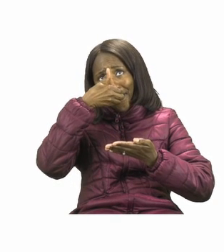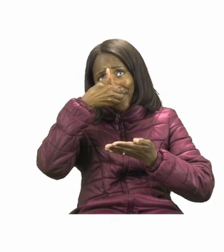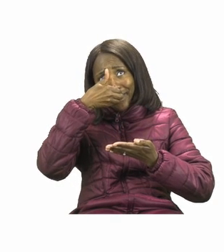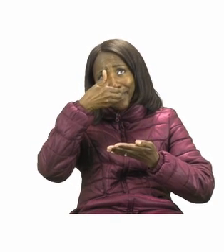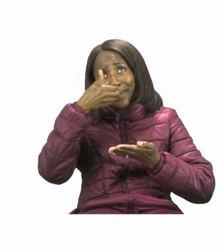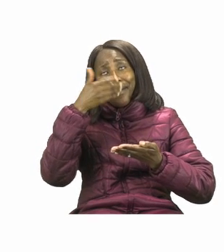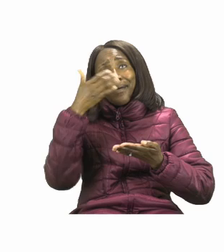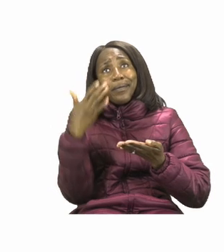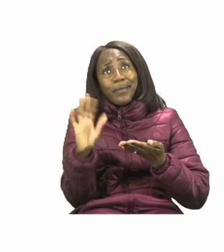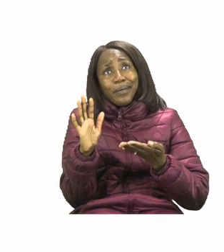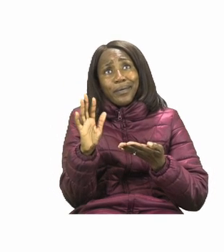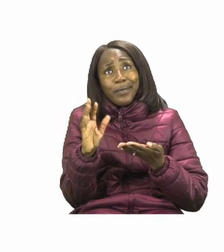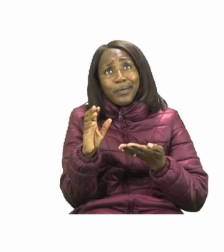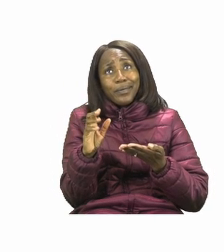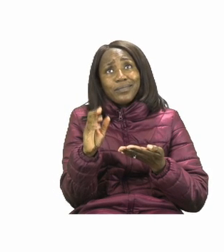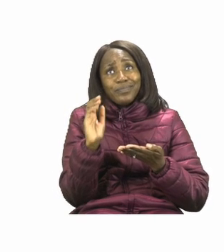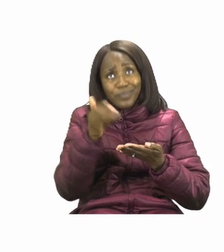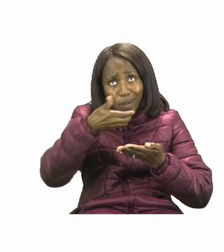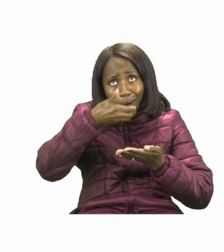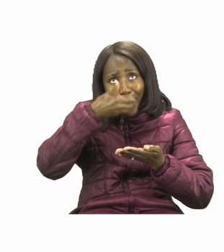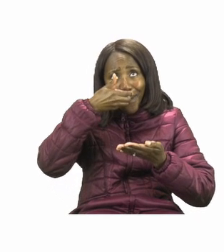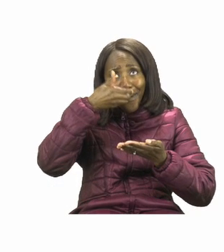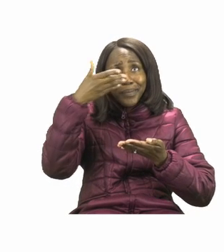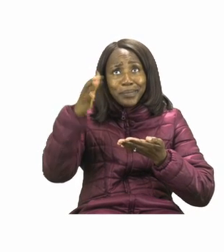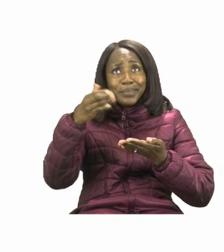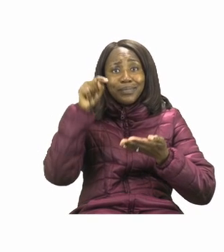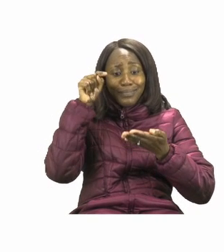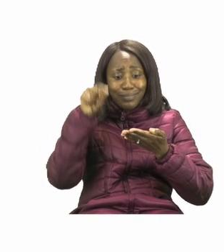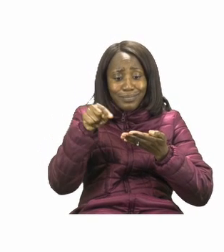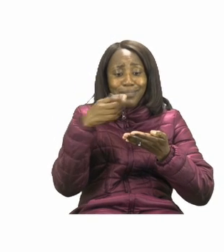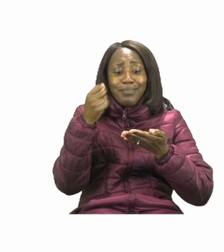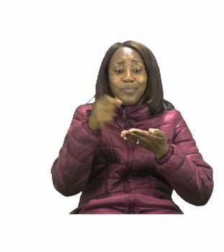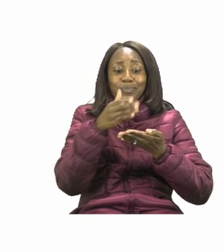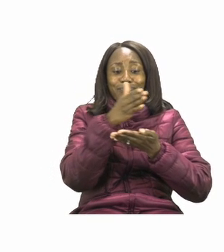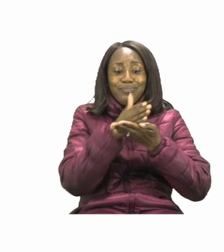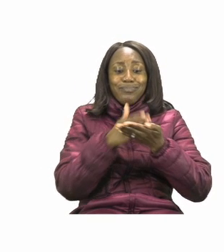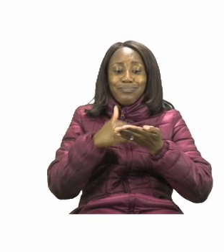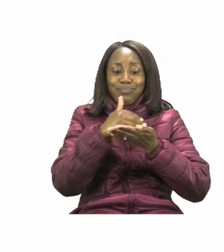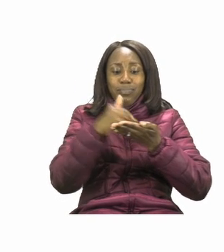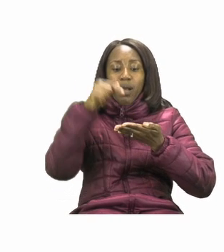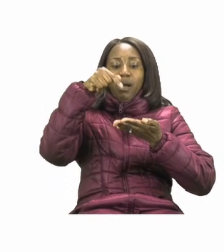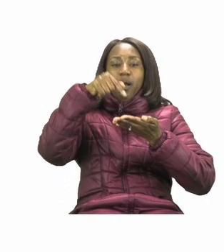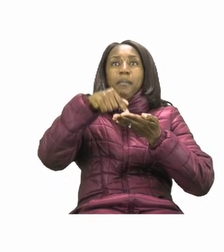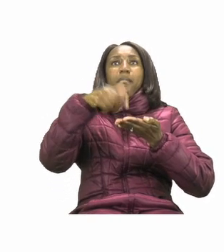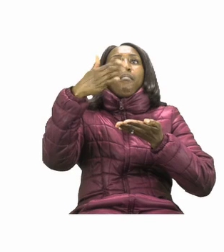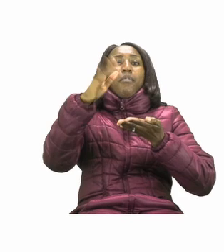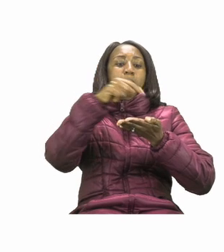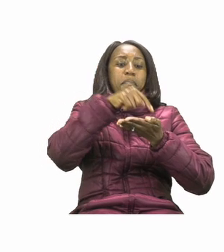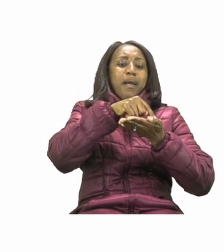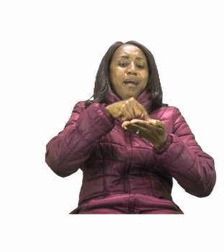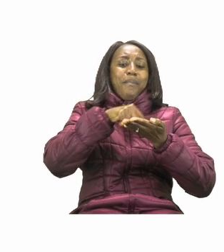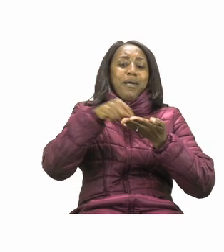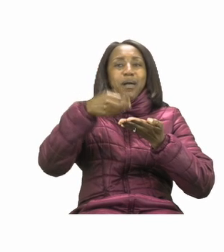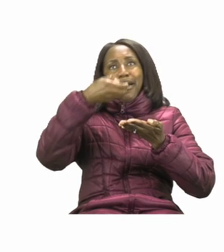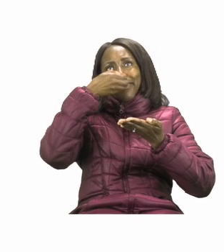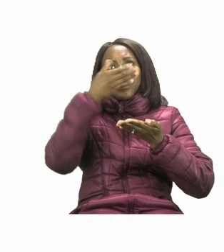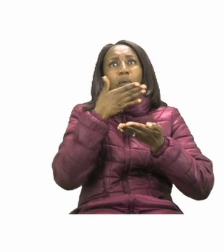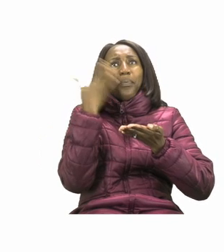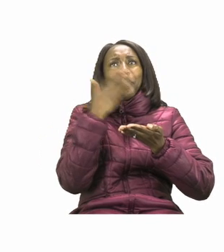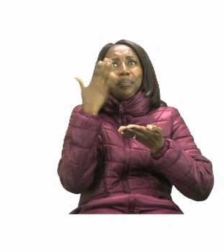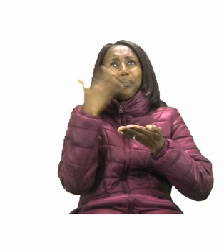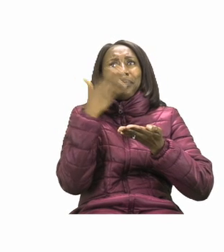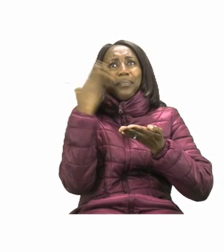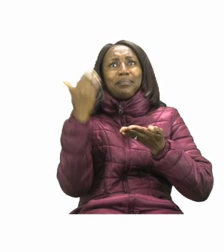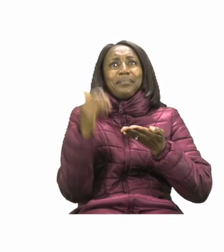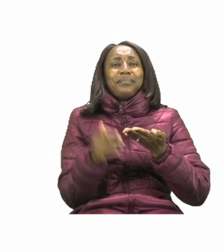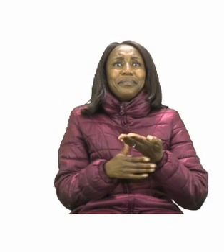then taking another quarter off, we are left with one quarter. It's now going